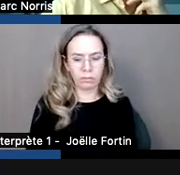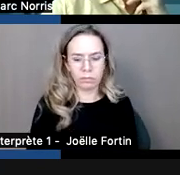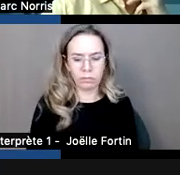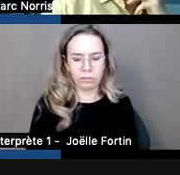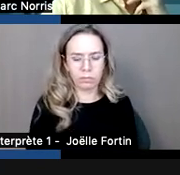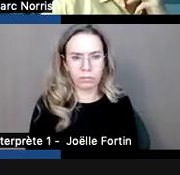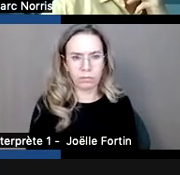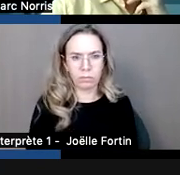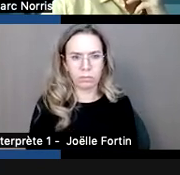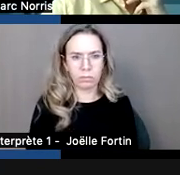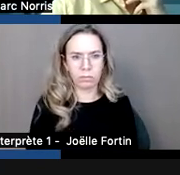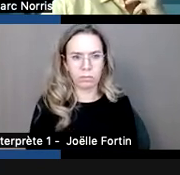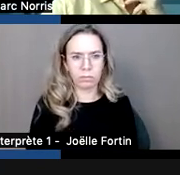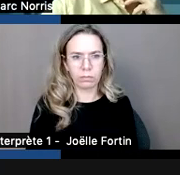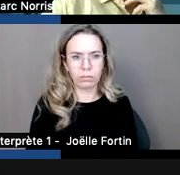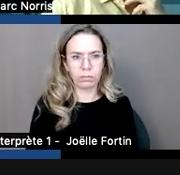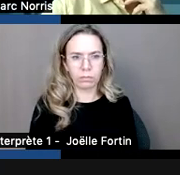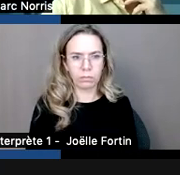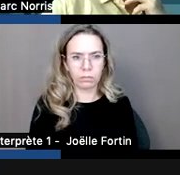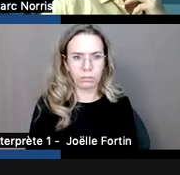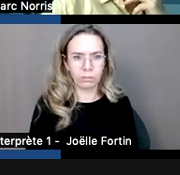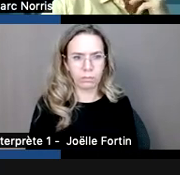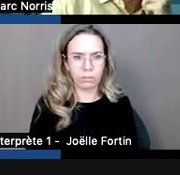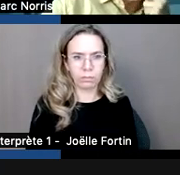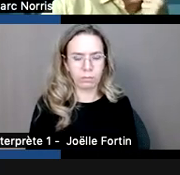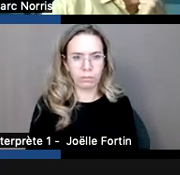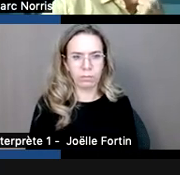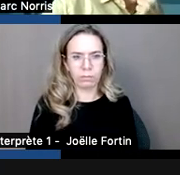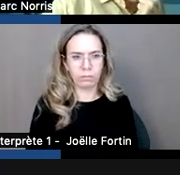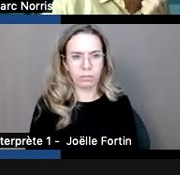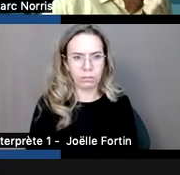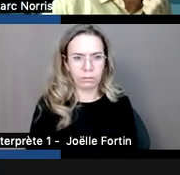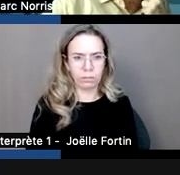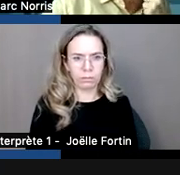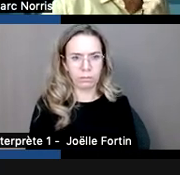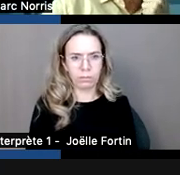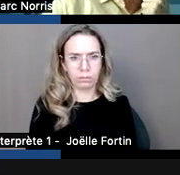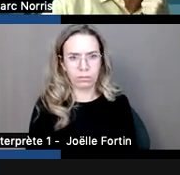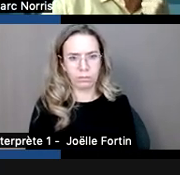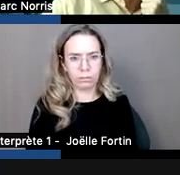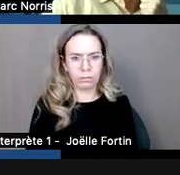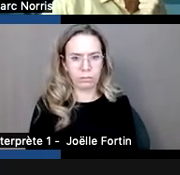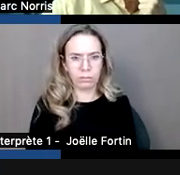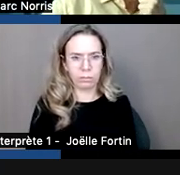reassurance. They need attention. They need social contact.